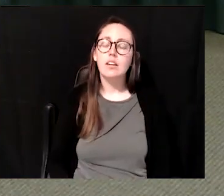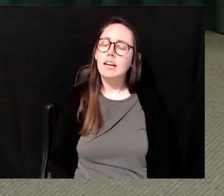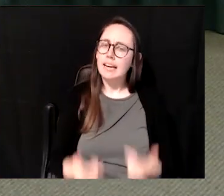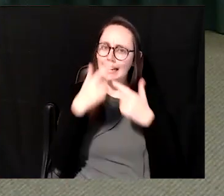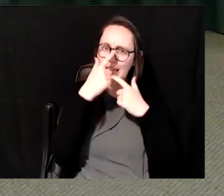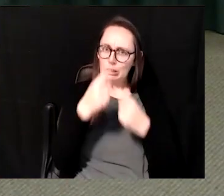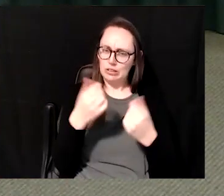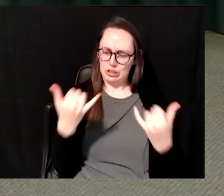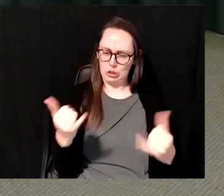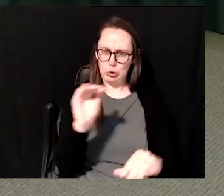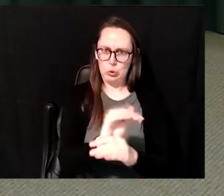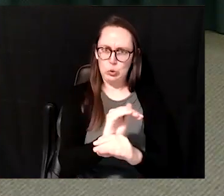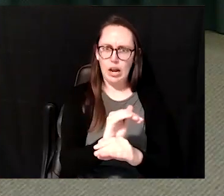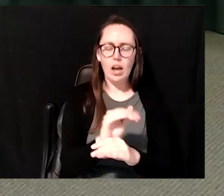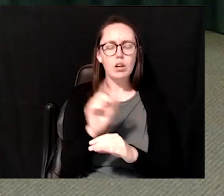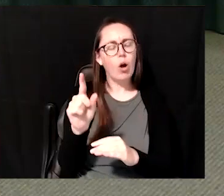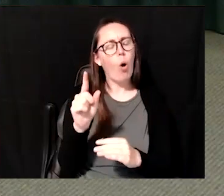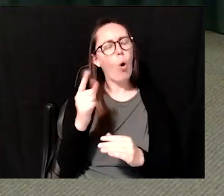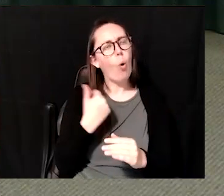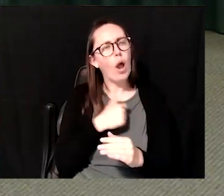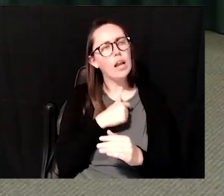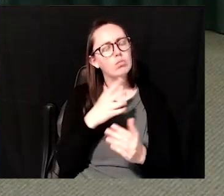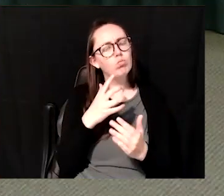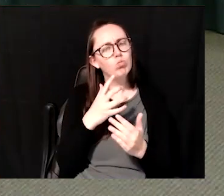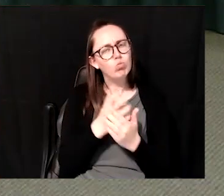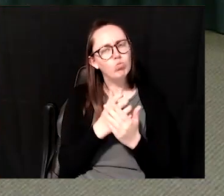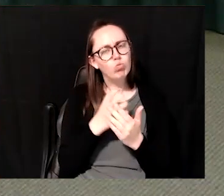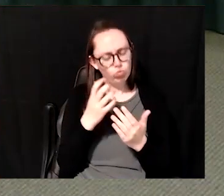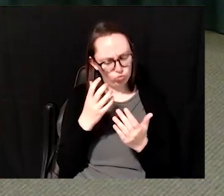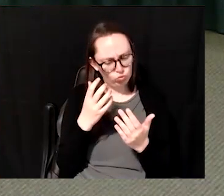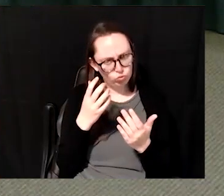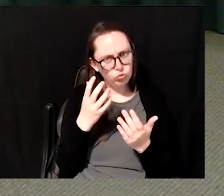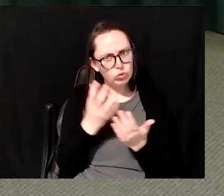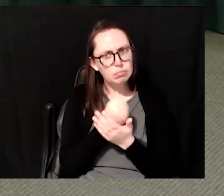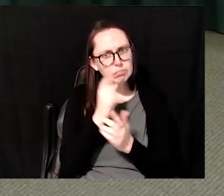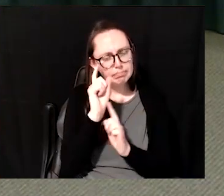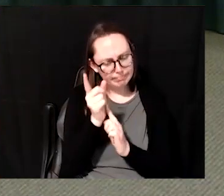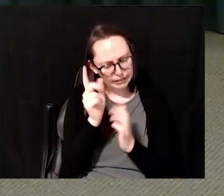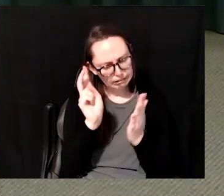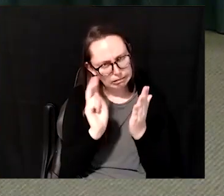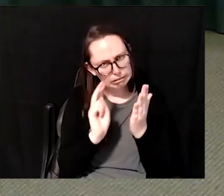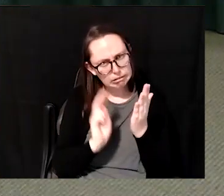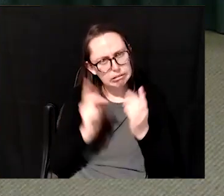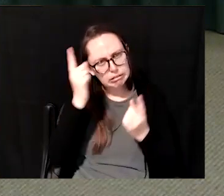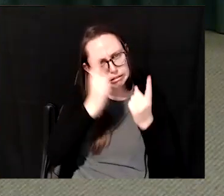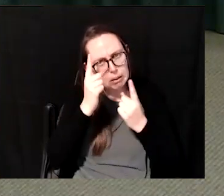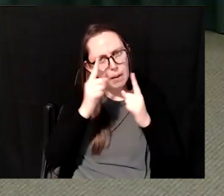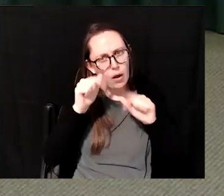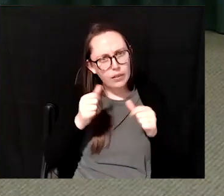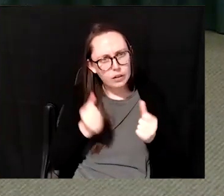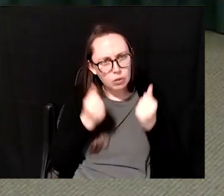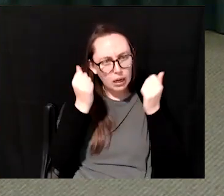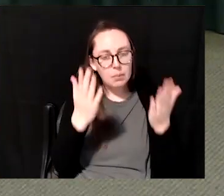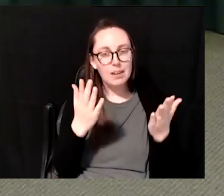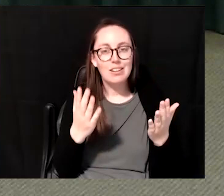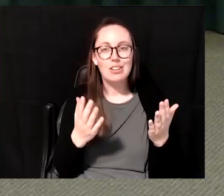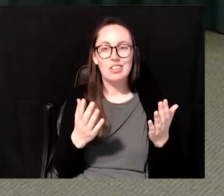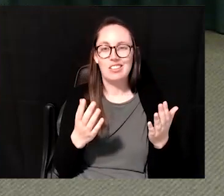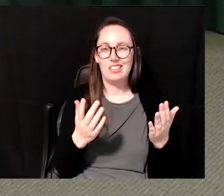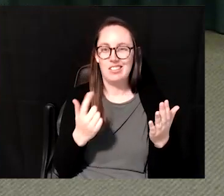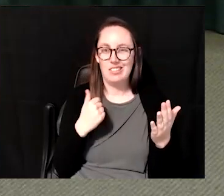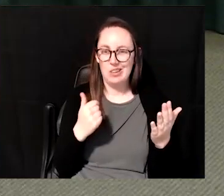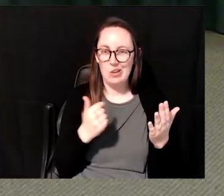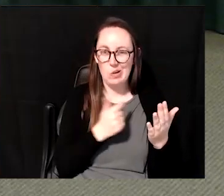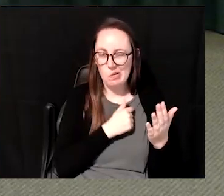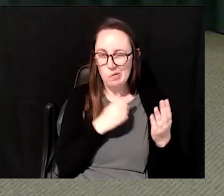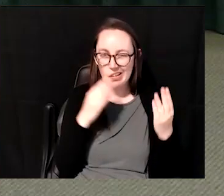taking time to consider these recommendations or whether the recommendations are good or not and it feels like you know we did spend two years or at least yeah a